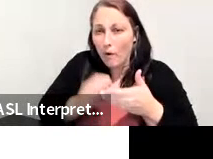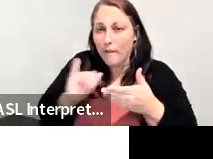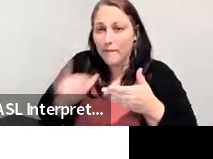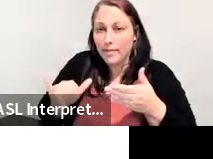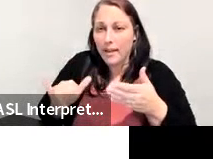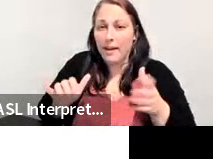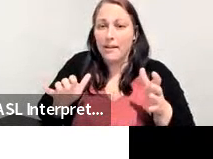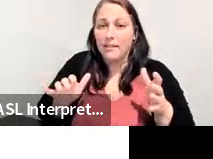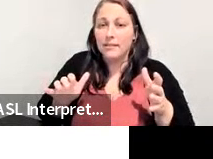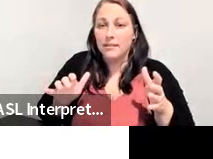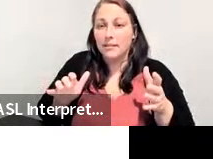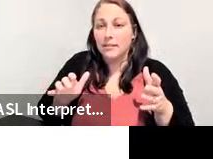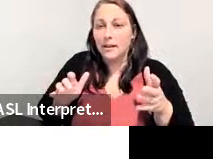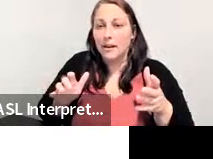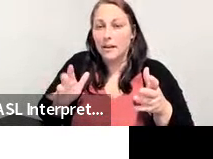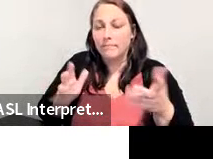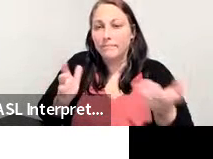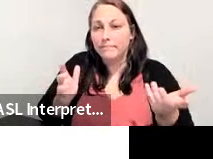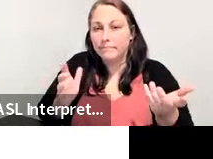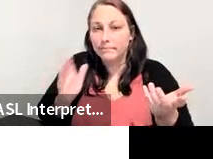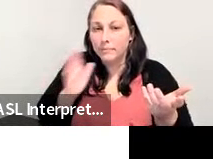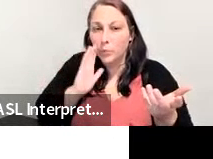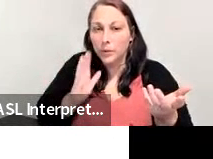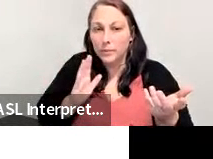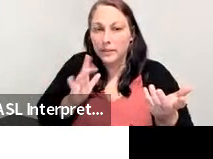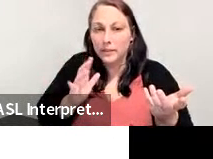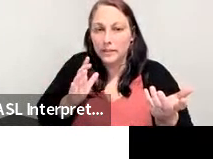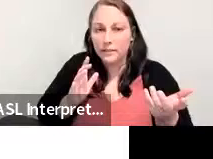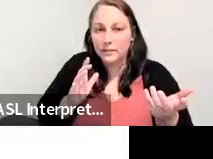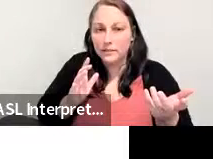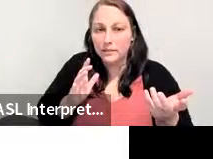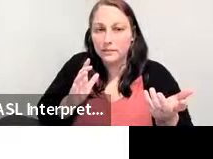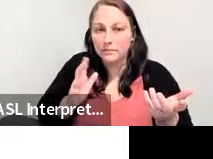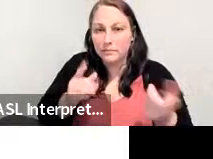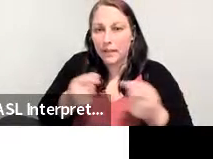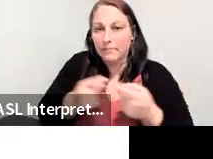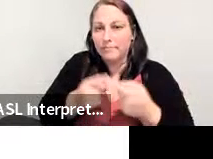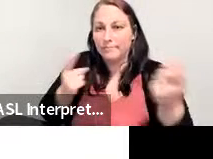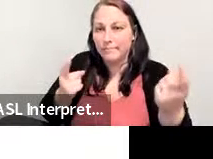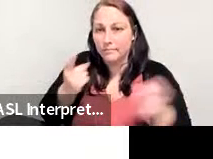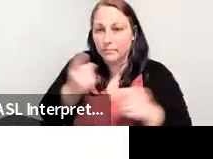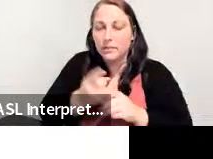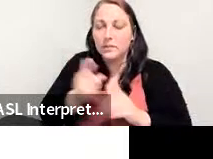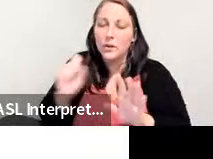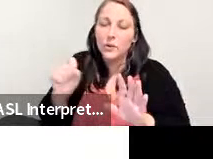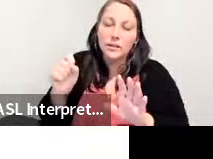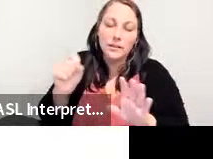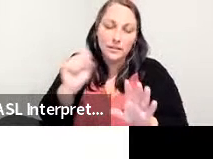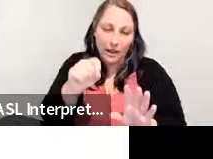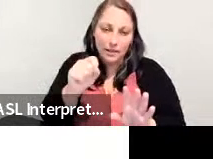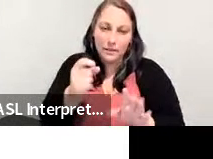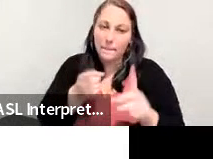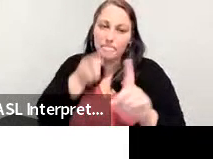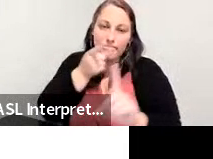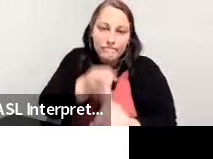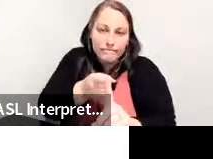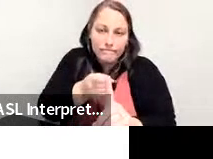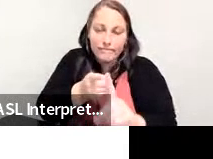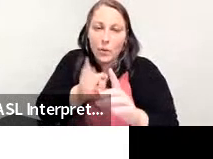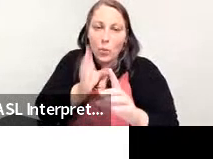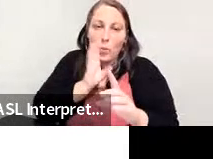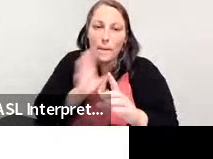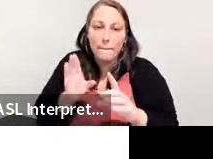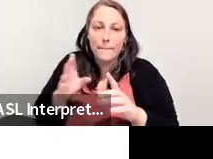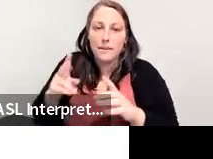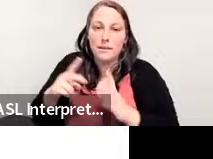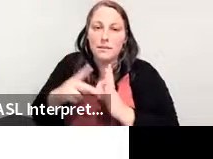Yeah. Yeah. Right, yeah. Yeah. So I think ultimately it'll be double-sided retail there. Okay. And that's the vision for Penn